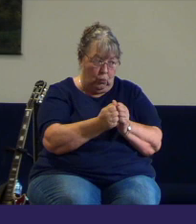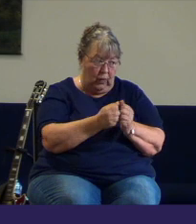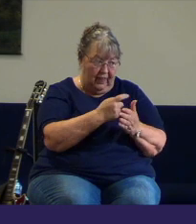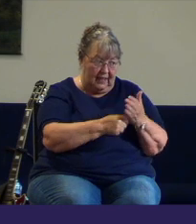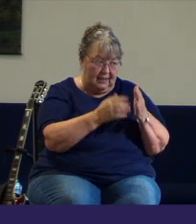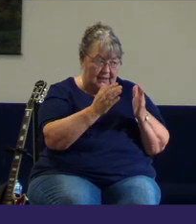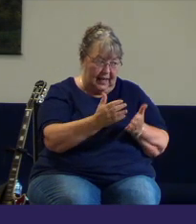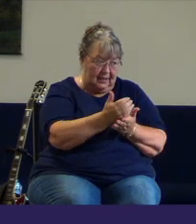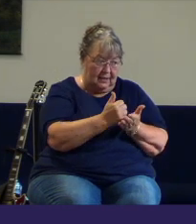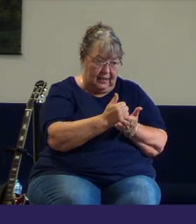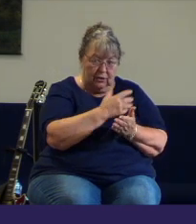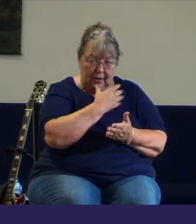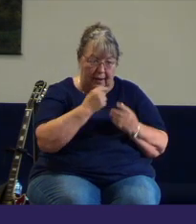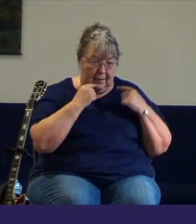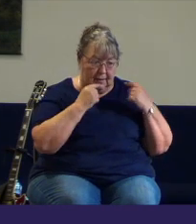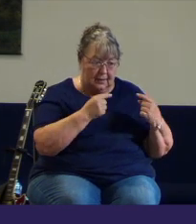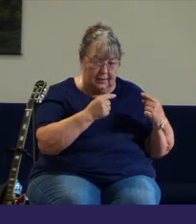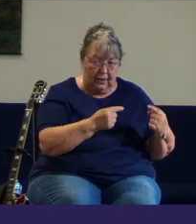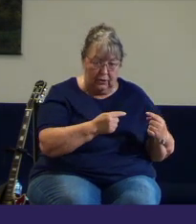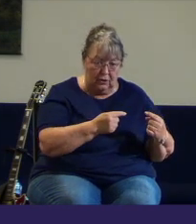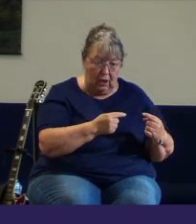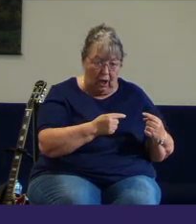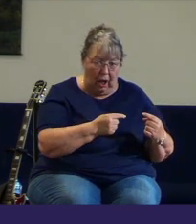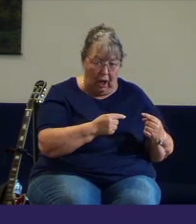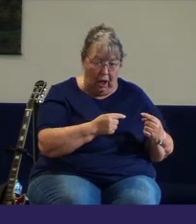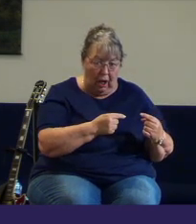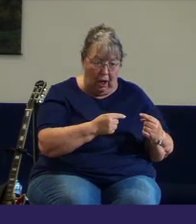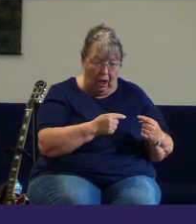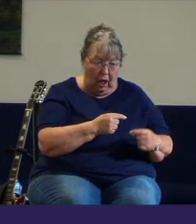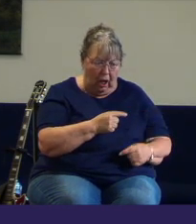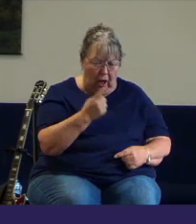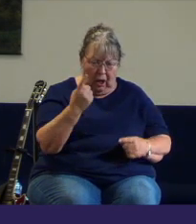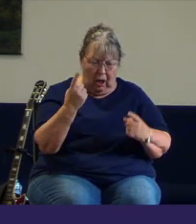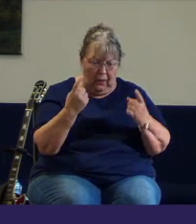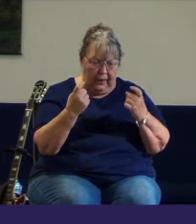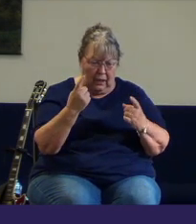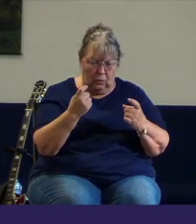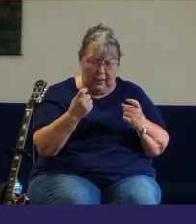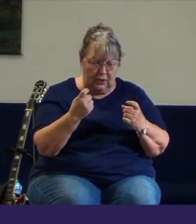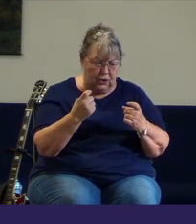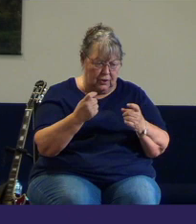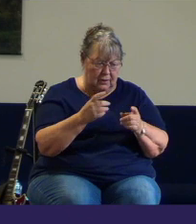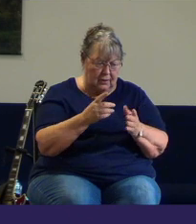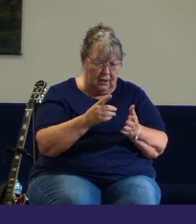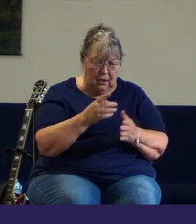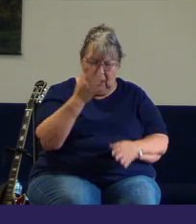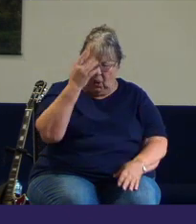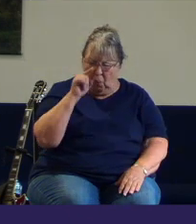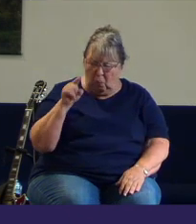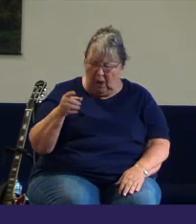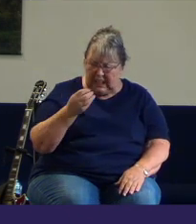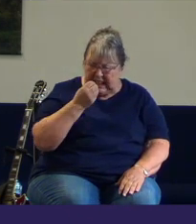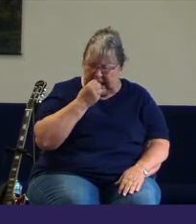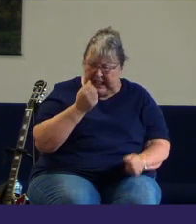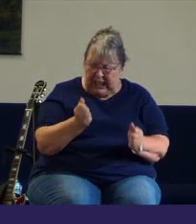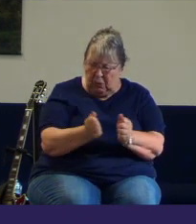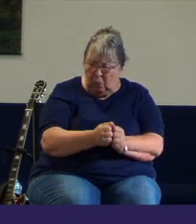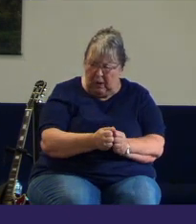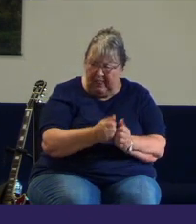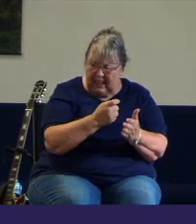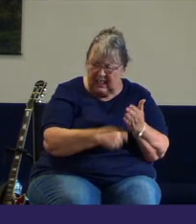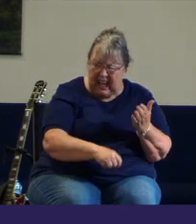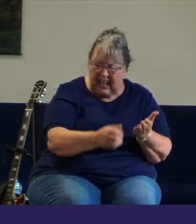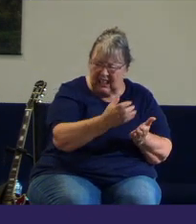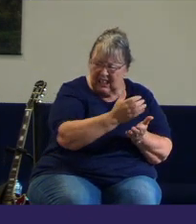were the Jews, saw them eating with sinners and tax collectors, they asked his disciples, why does he eat with tax collectors